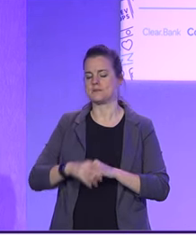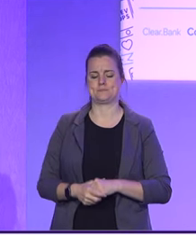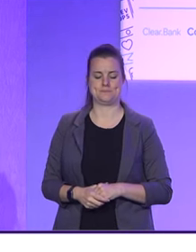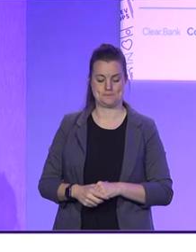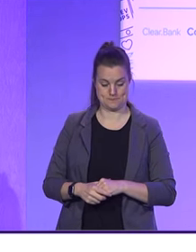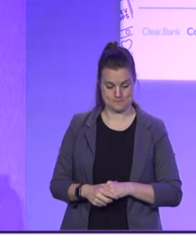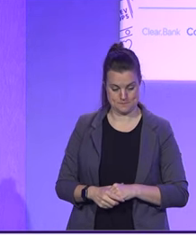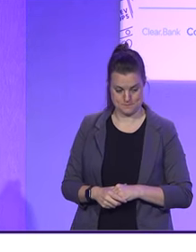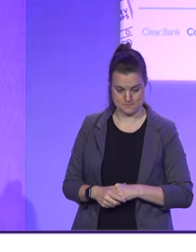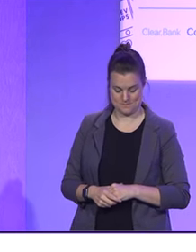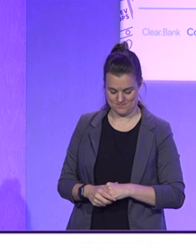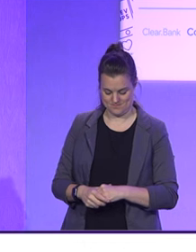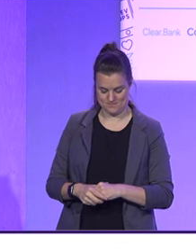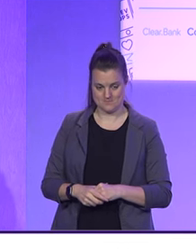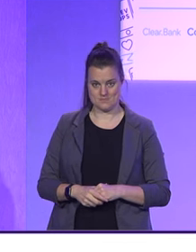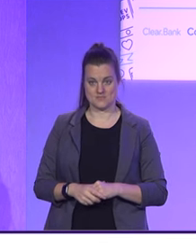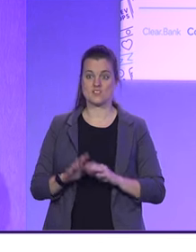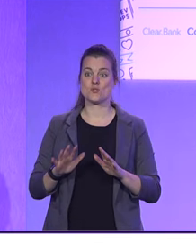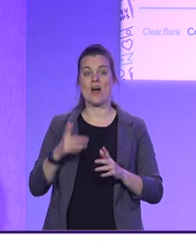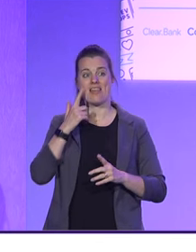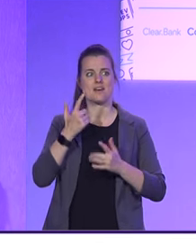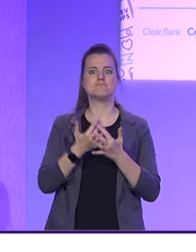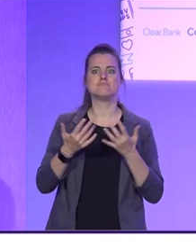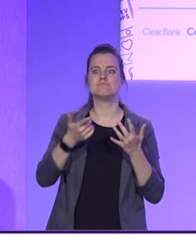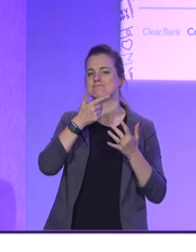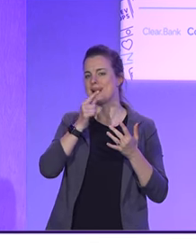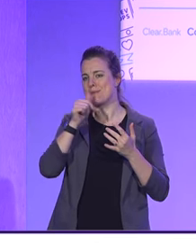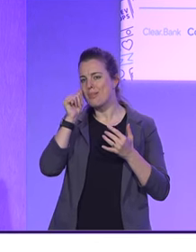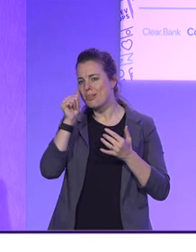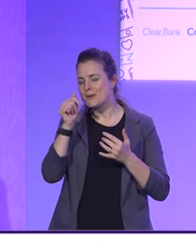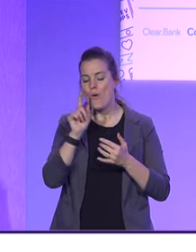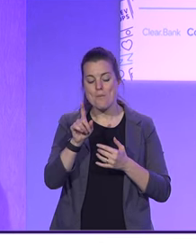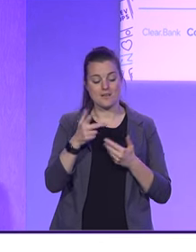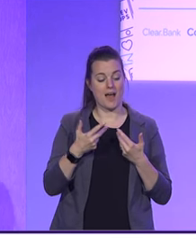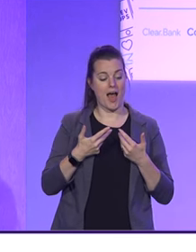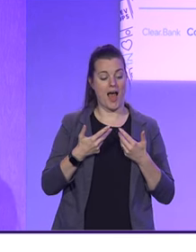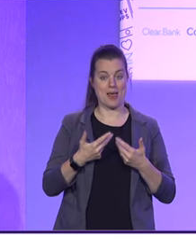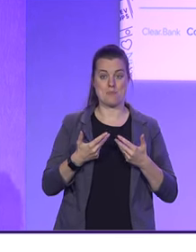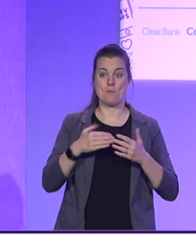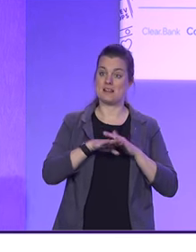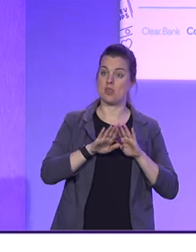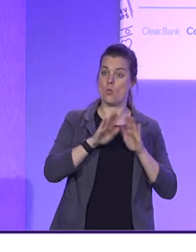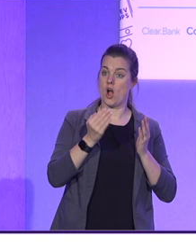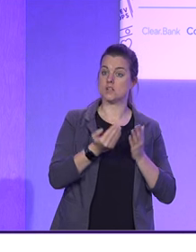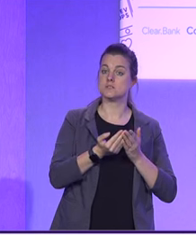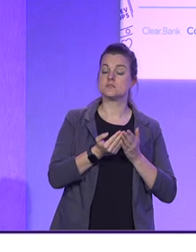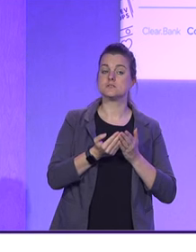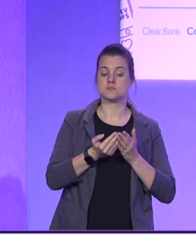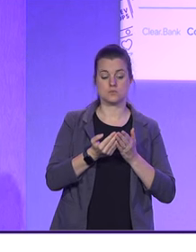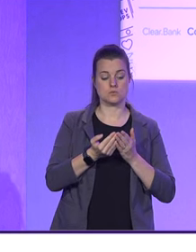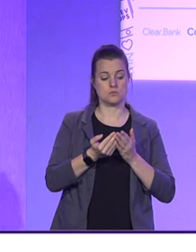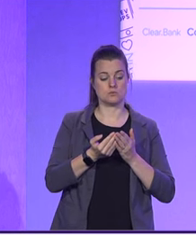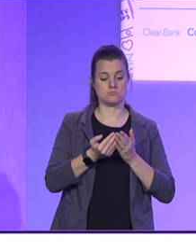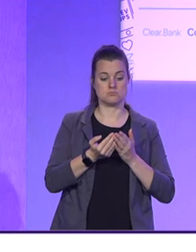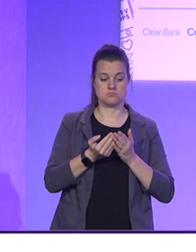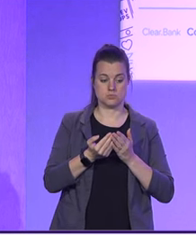this is, I think many people don't know about this, but well, right now in the world we are a lot of